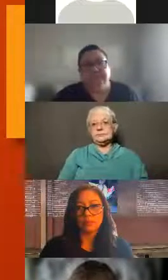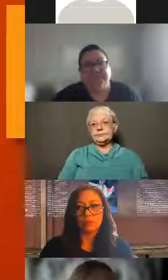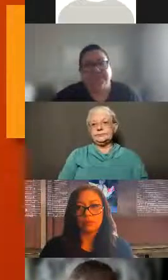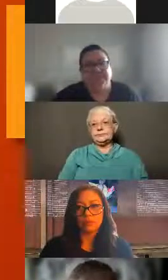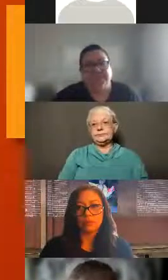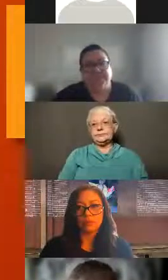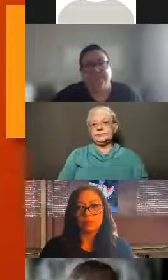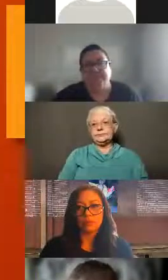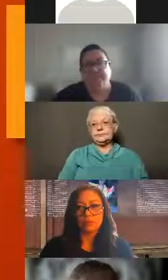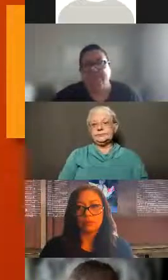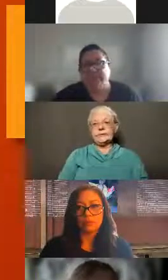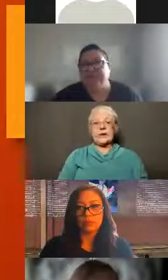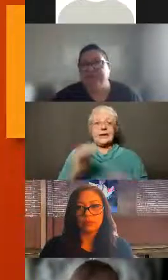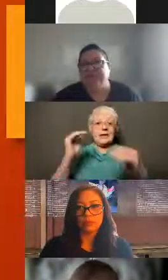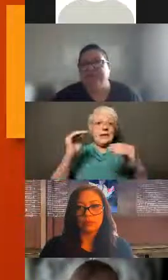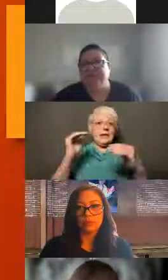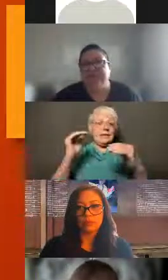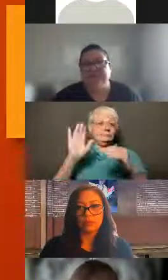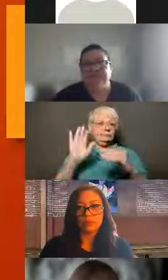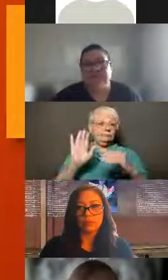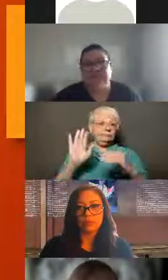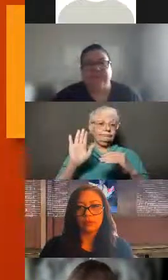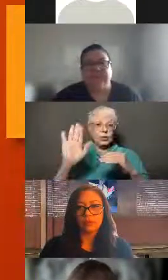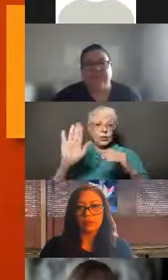What are the gaps in your community?